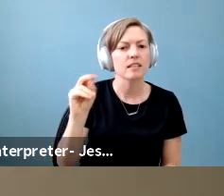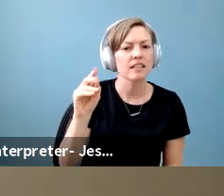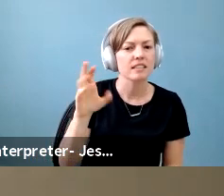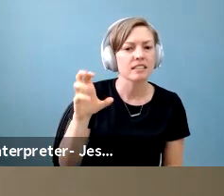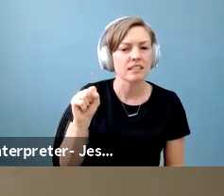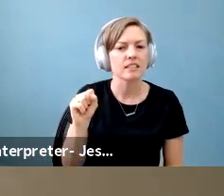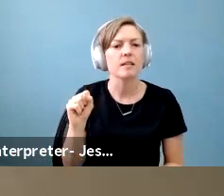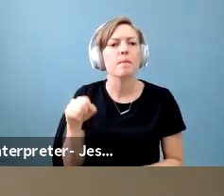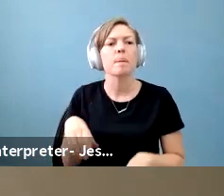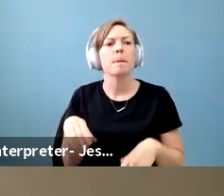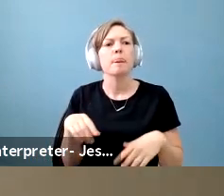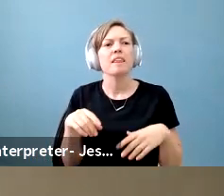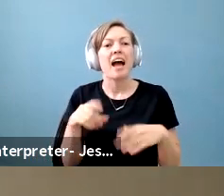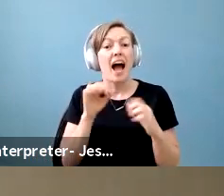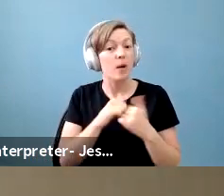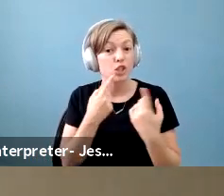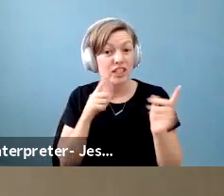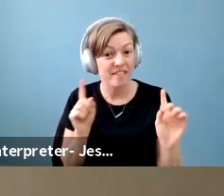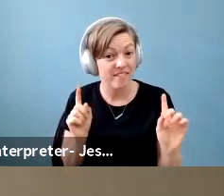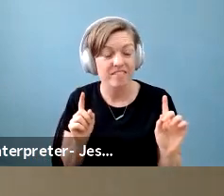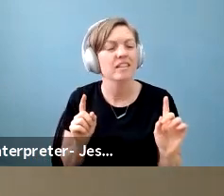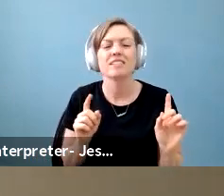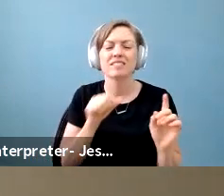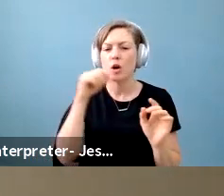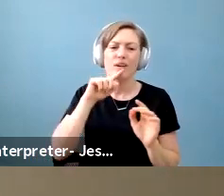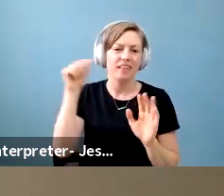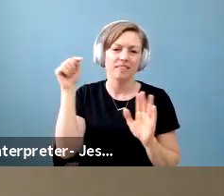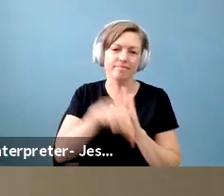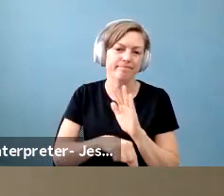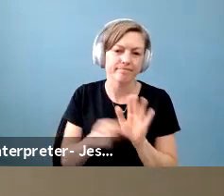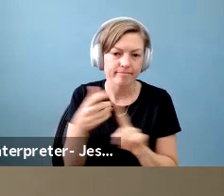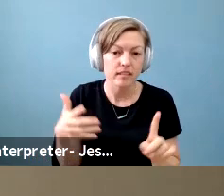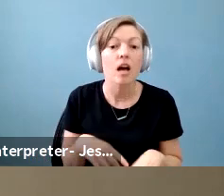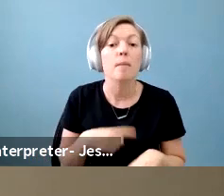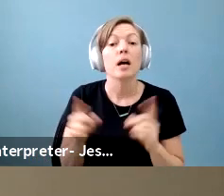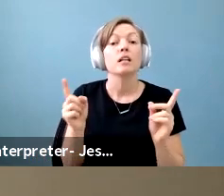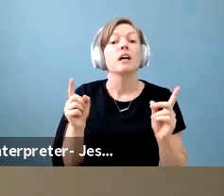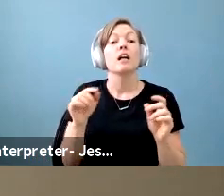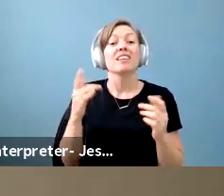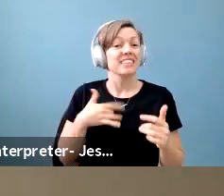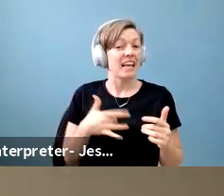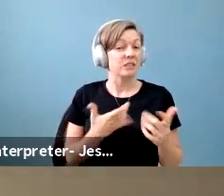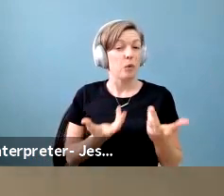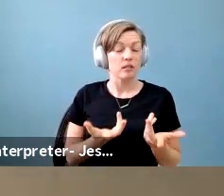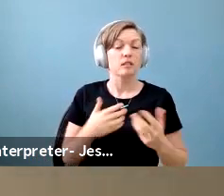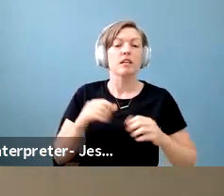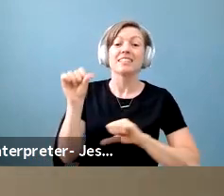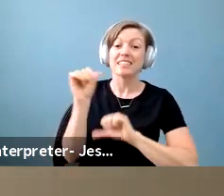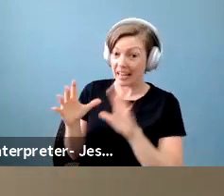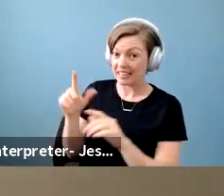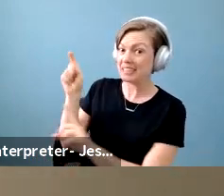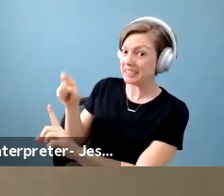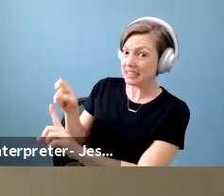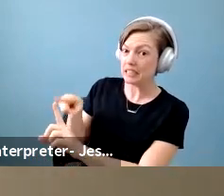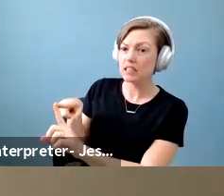really gone into. But the sense is that we needed to have scientists, of course, but